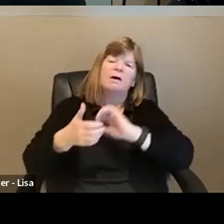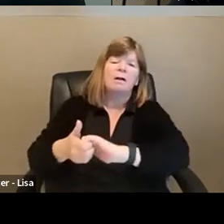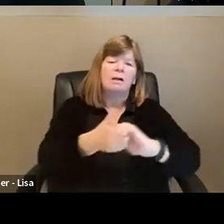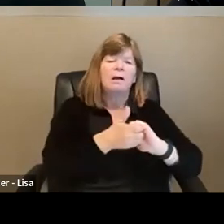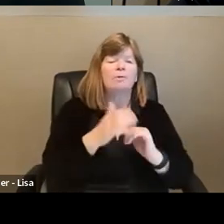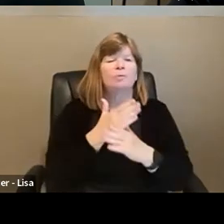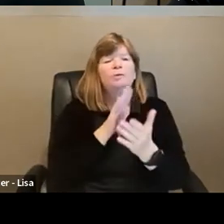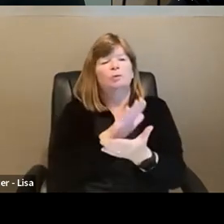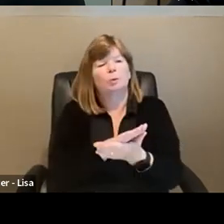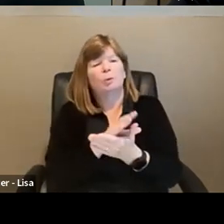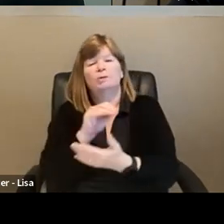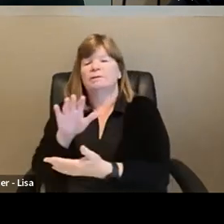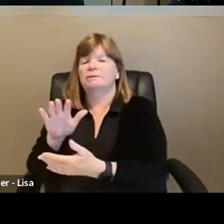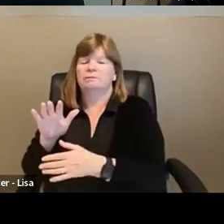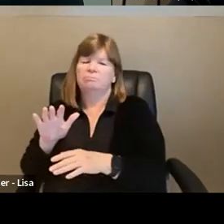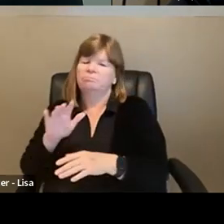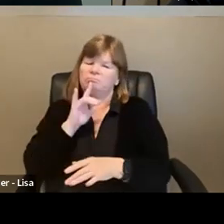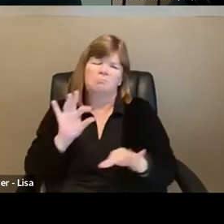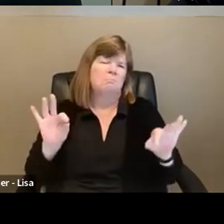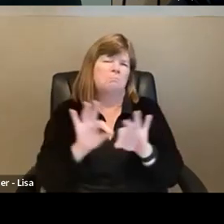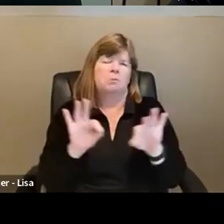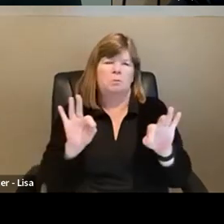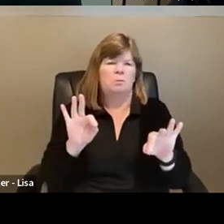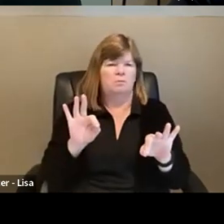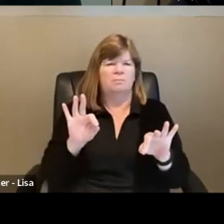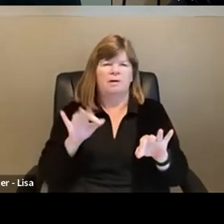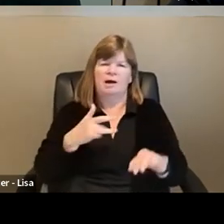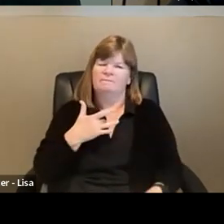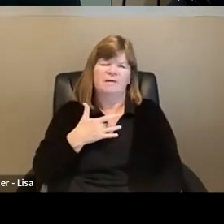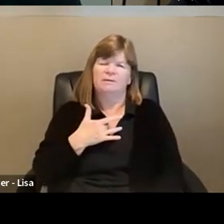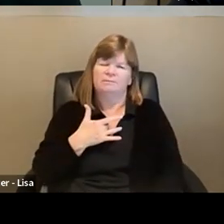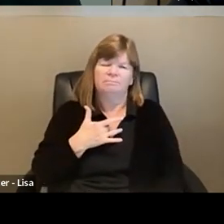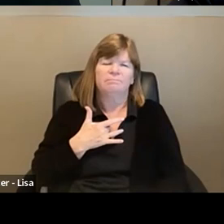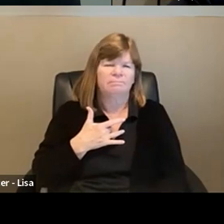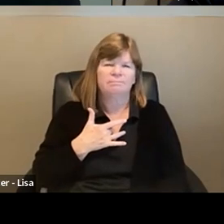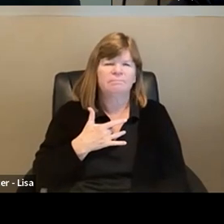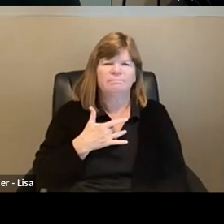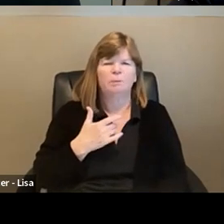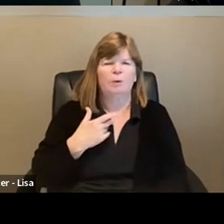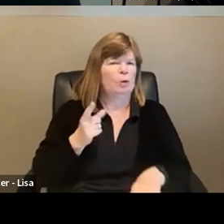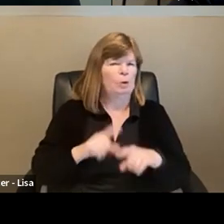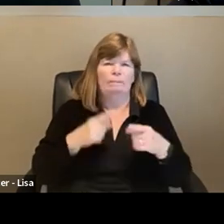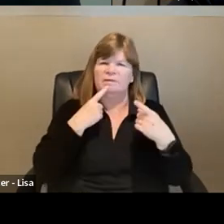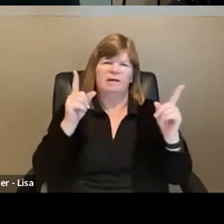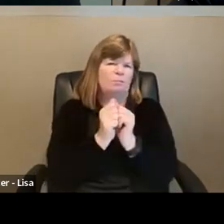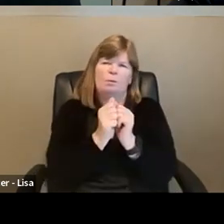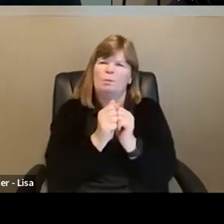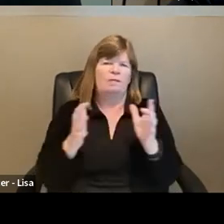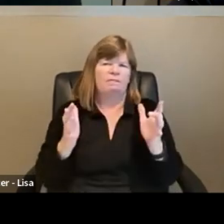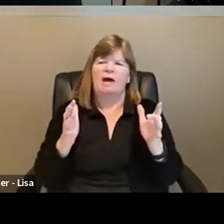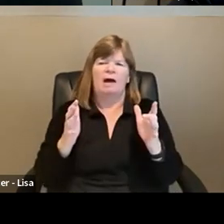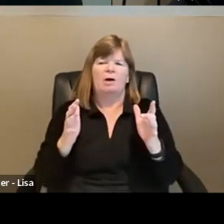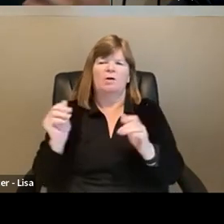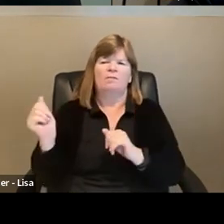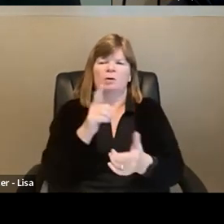and academics is critical. And I'm convinced that we would not be where we are today if we did not have the buy-in from the